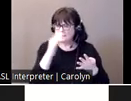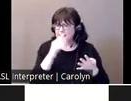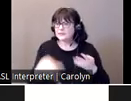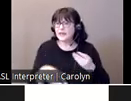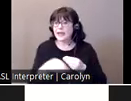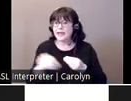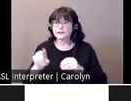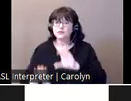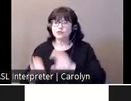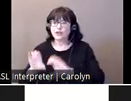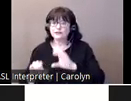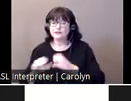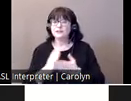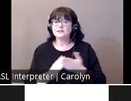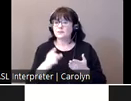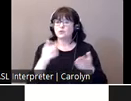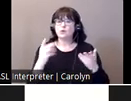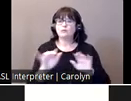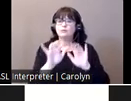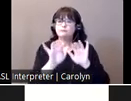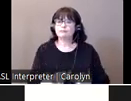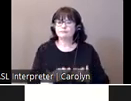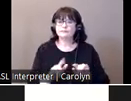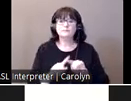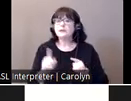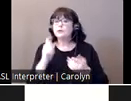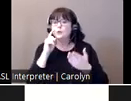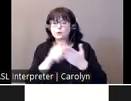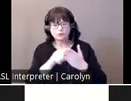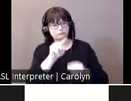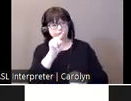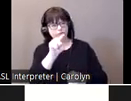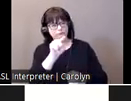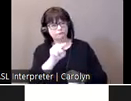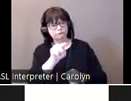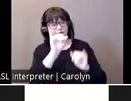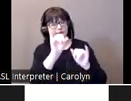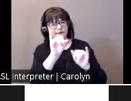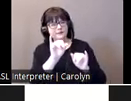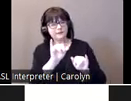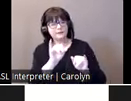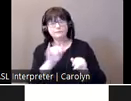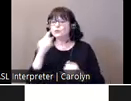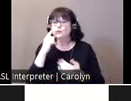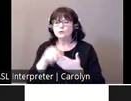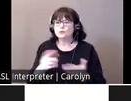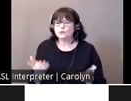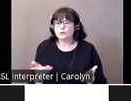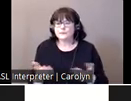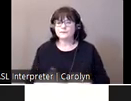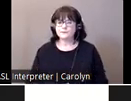different struck you, or just some of the things you saw repeated in those definitions as they came across your